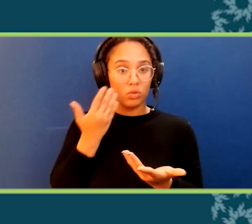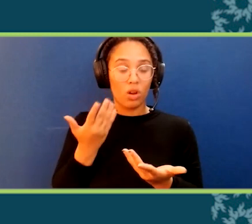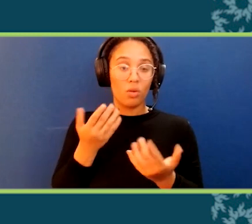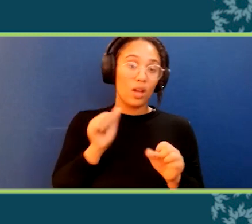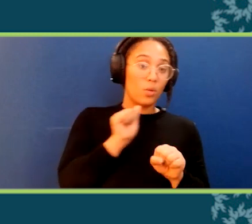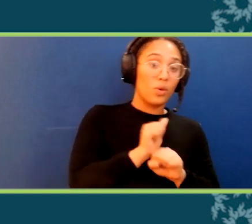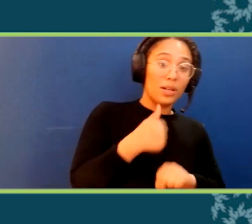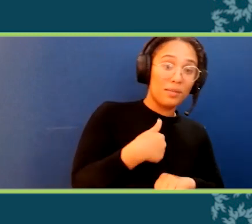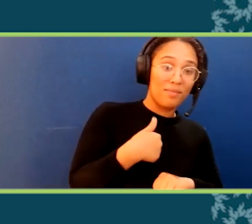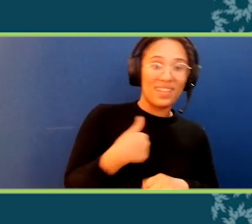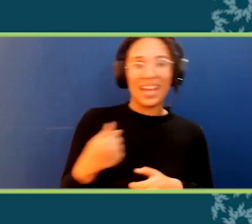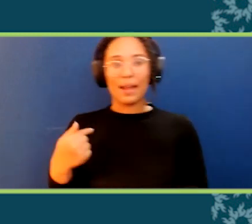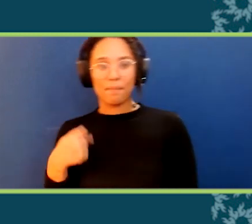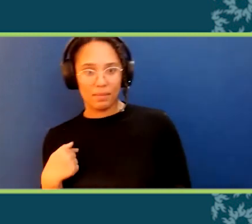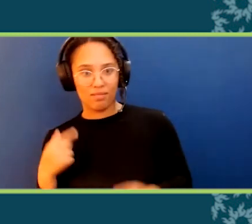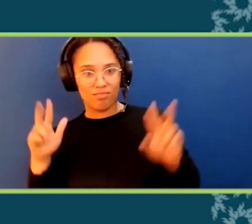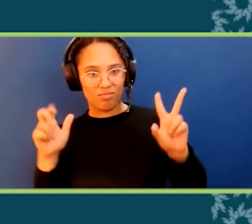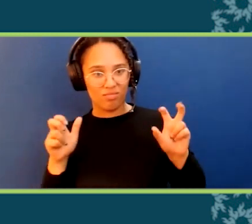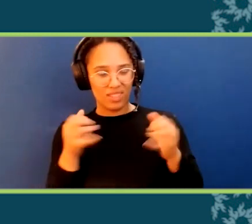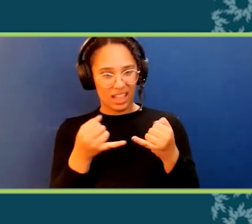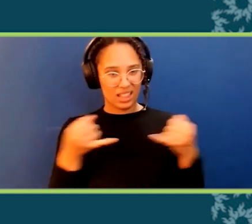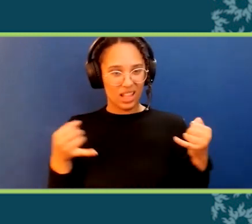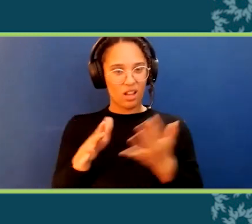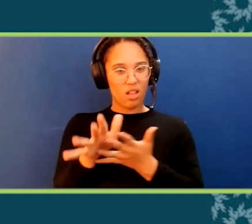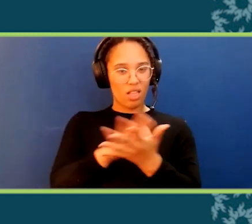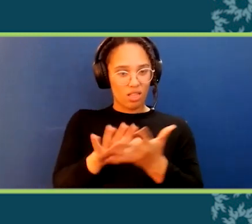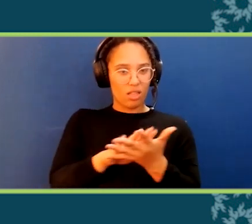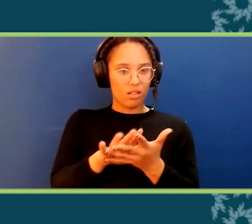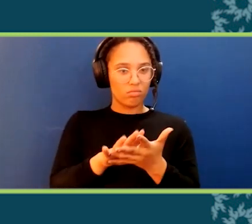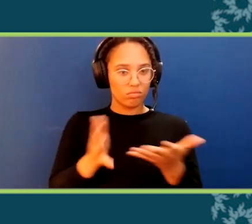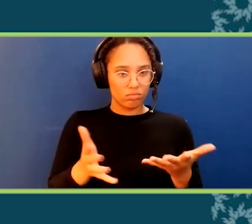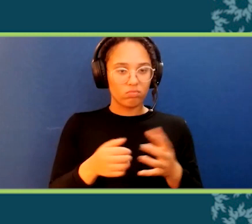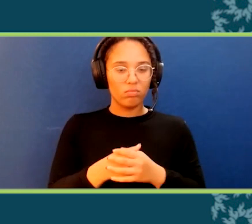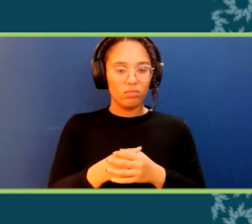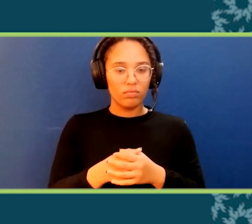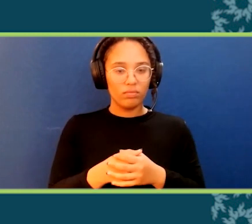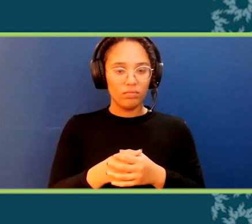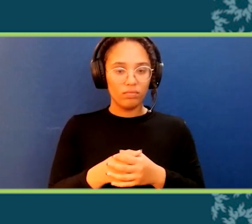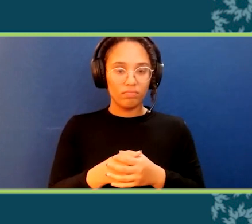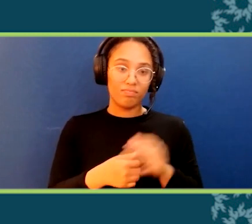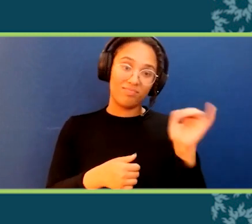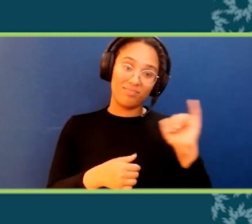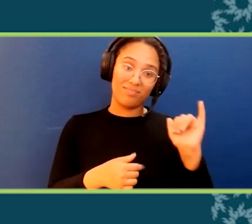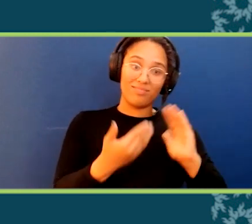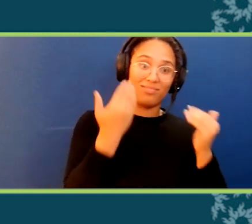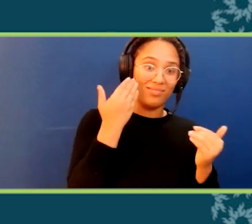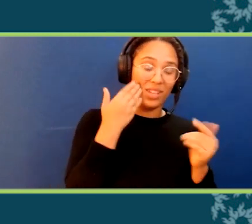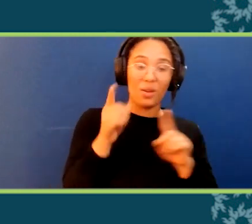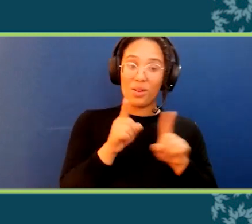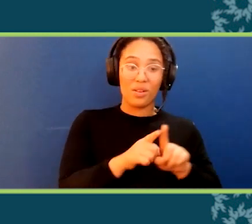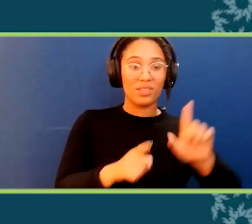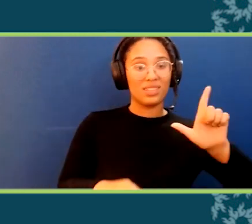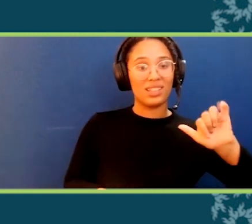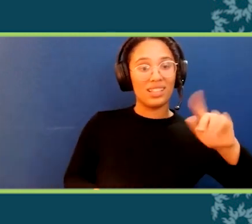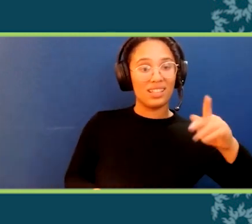this is me, right? The lines have blurred in some ways as it relates to this is LinkedIn and this is Instagram. These are the things you